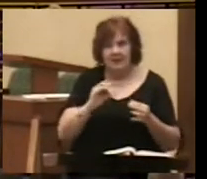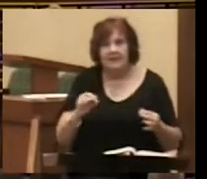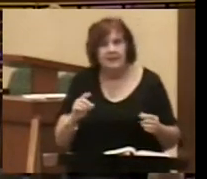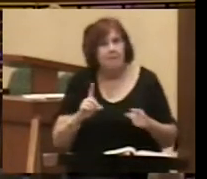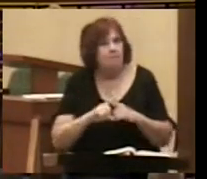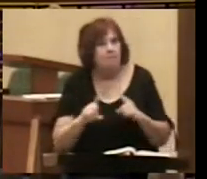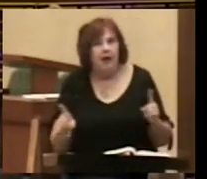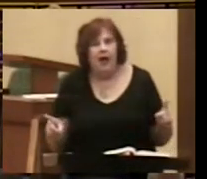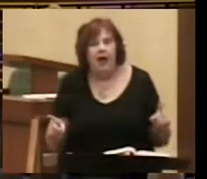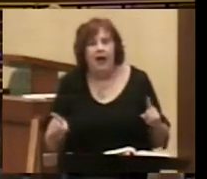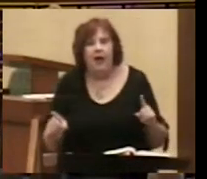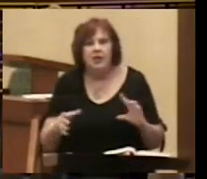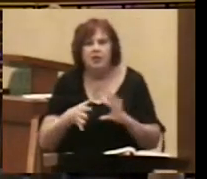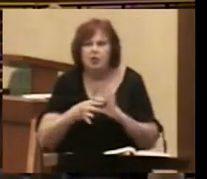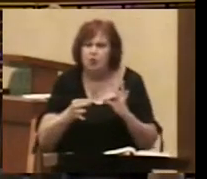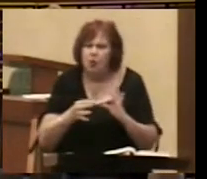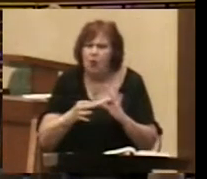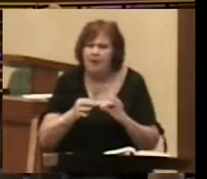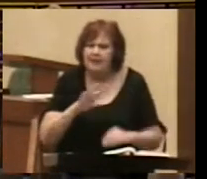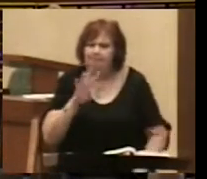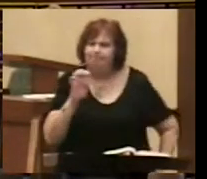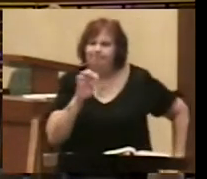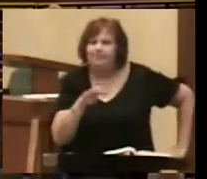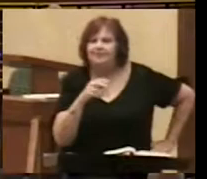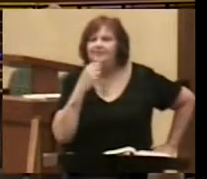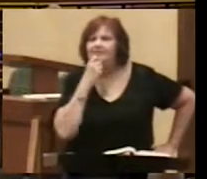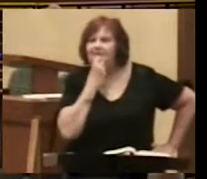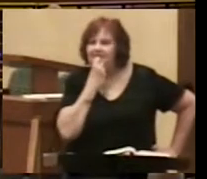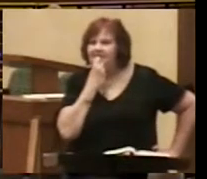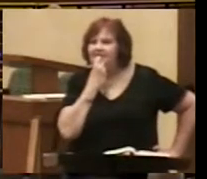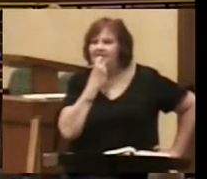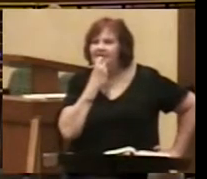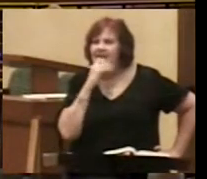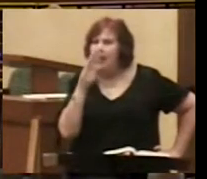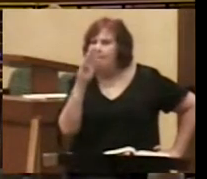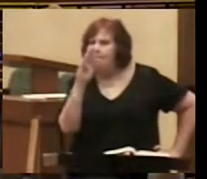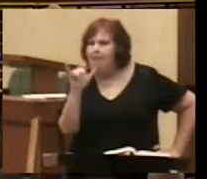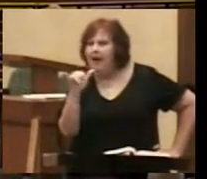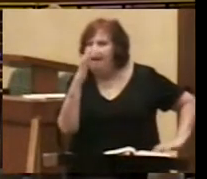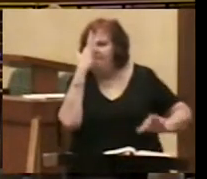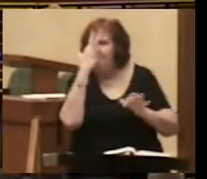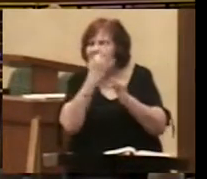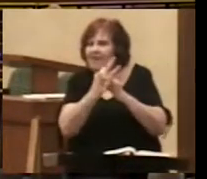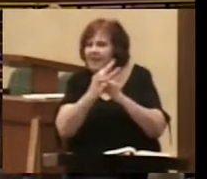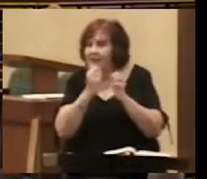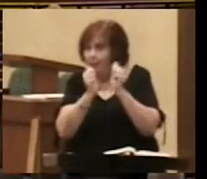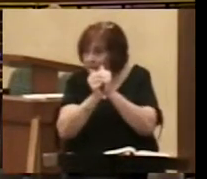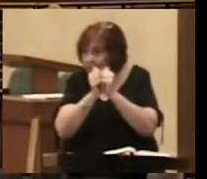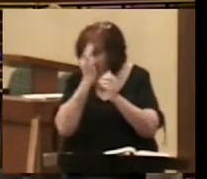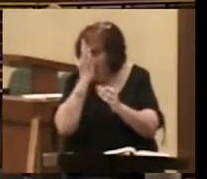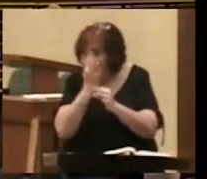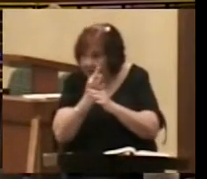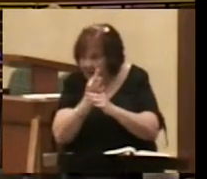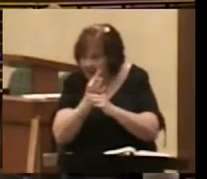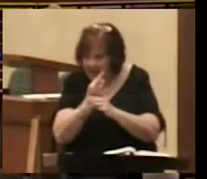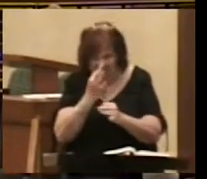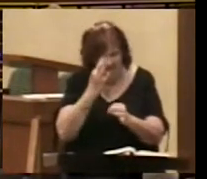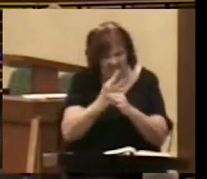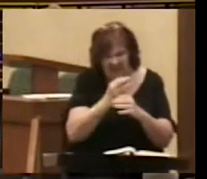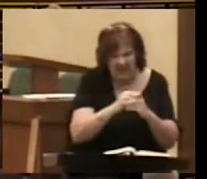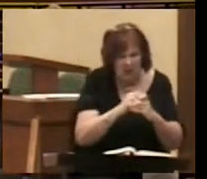But those stories beg a question. By faith. Faith in